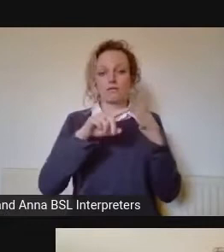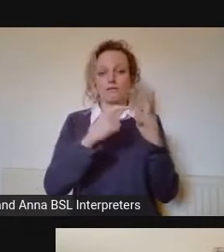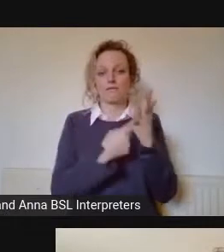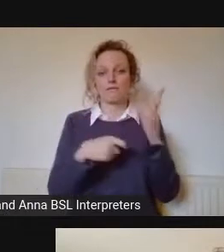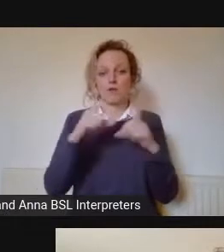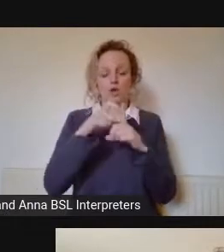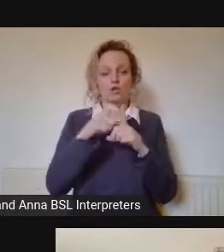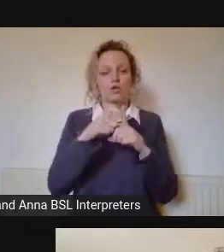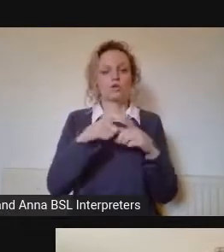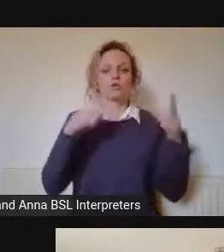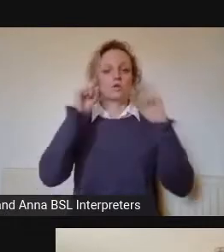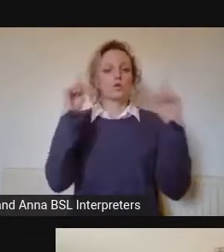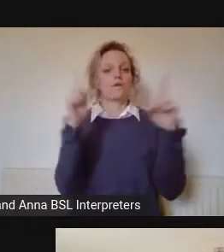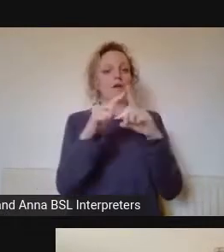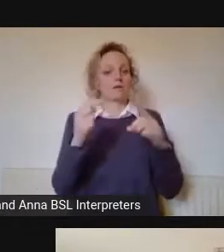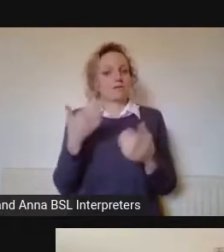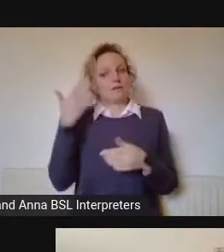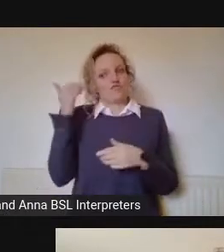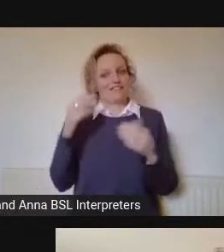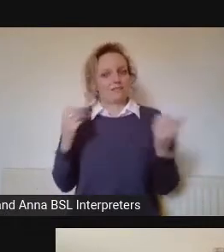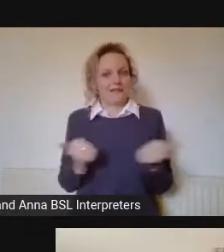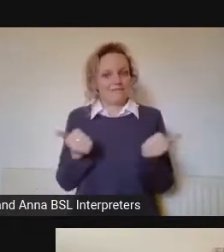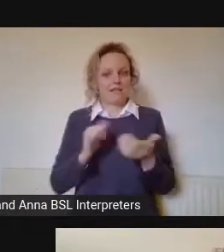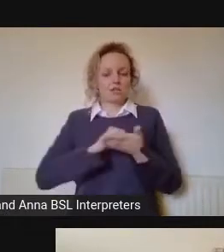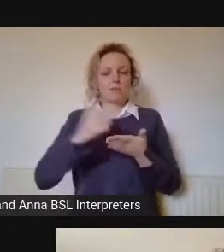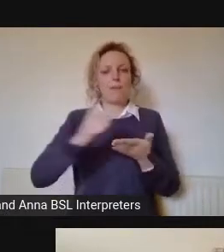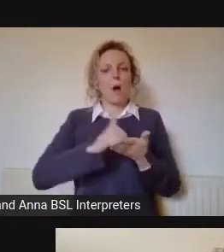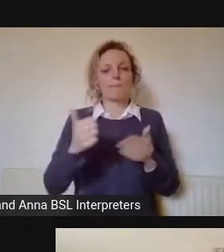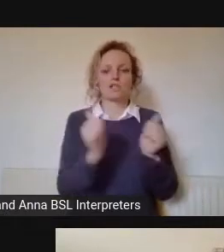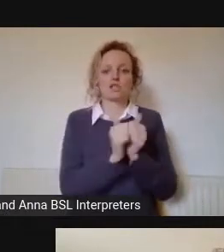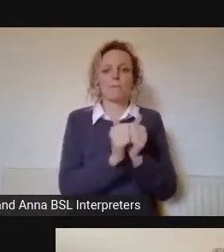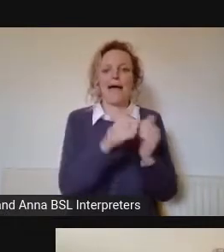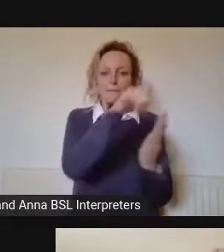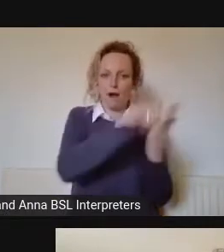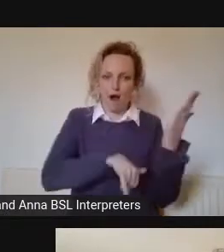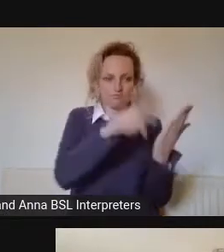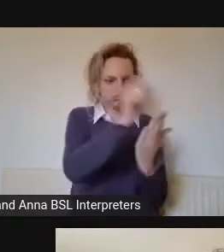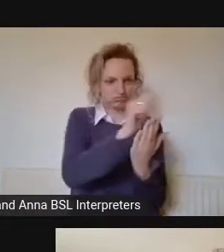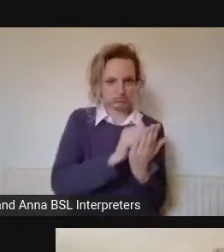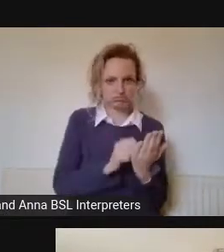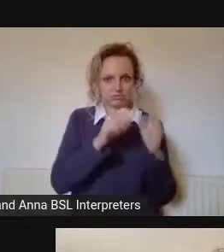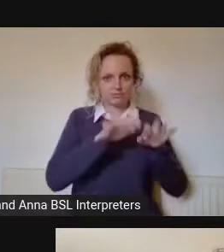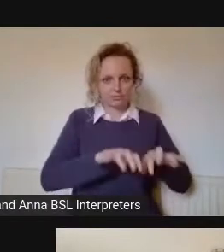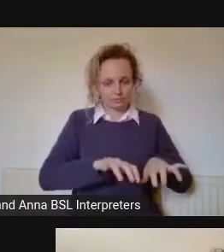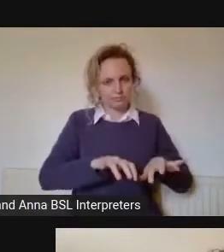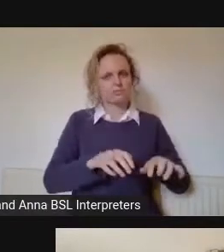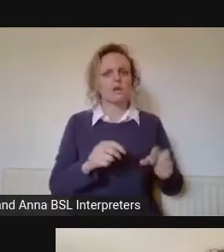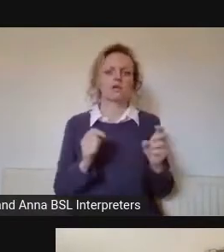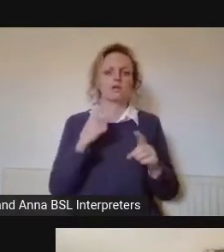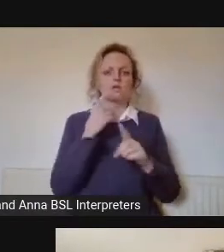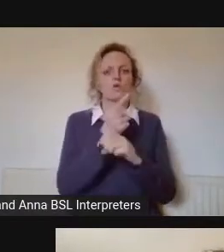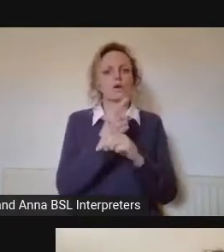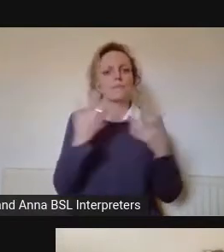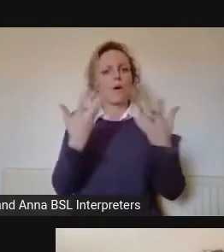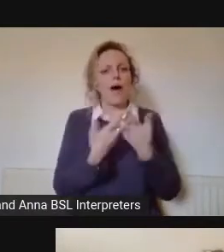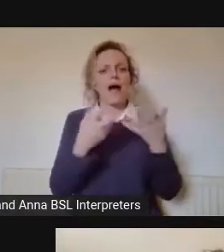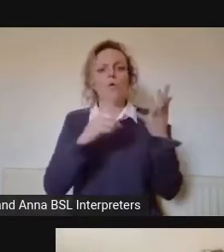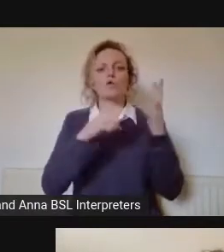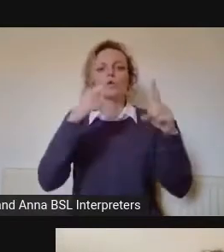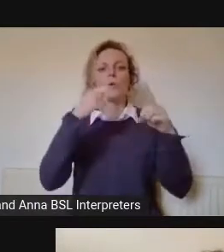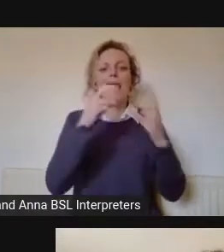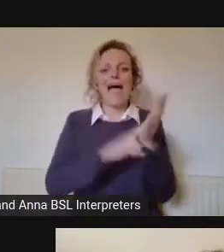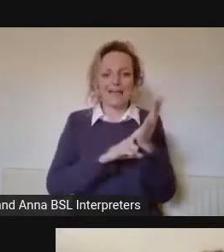paper where I study with my co-author, Melissa Ronsick, how, you know, the UN Global Pulse and